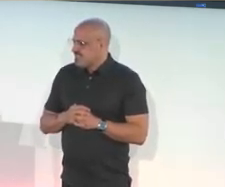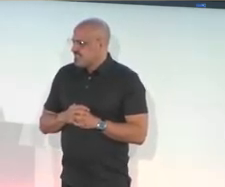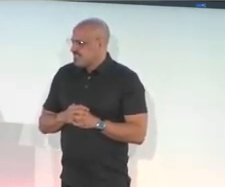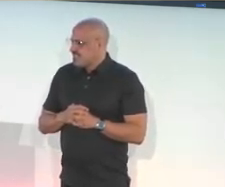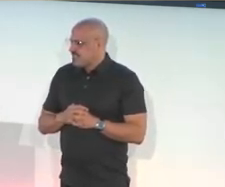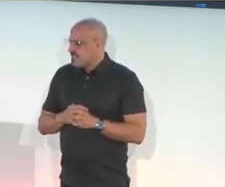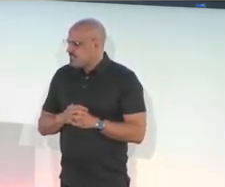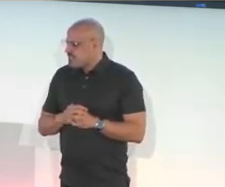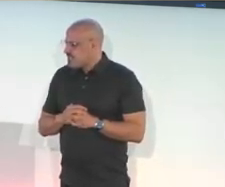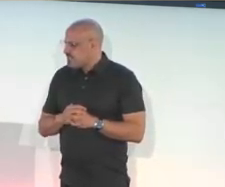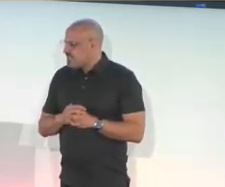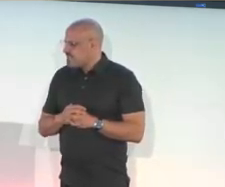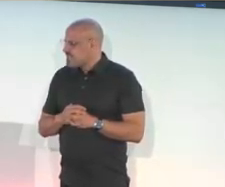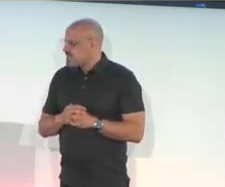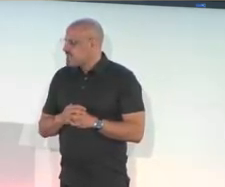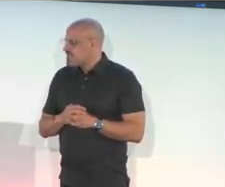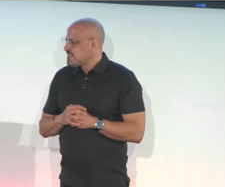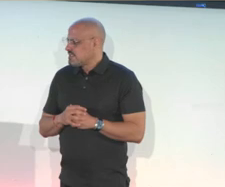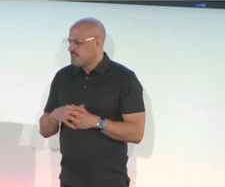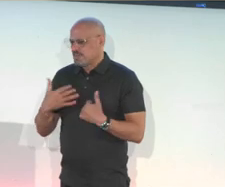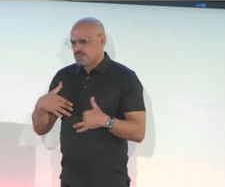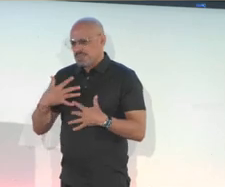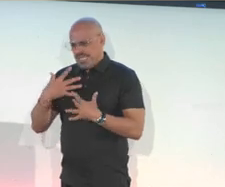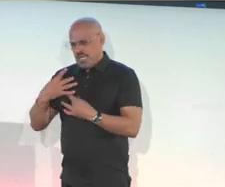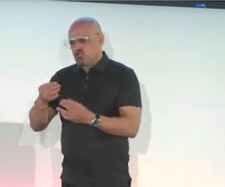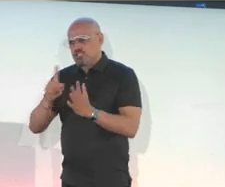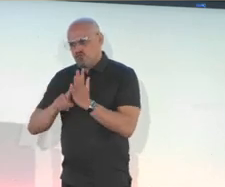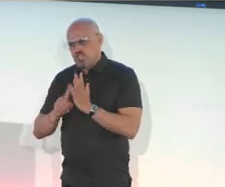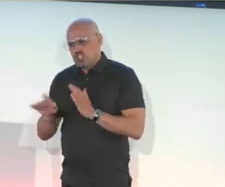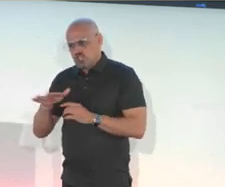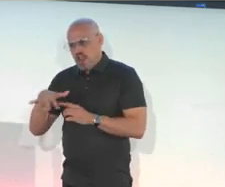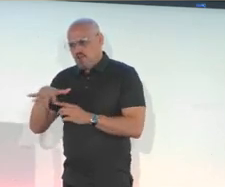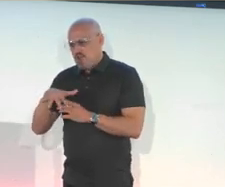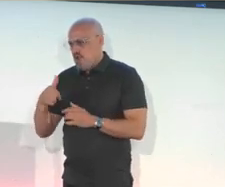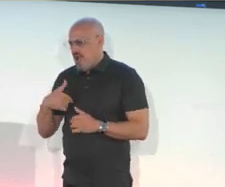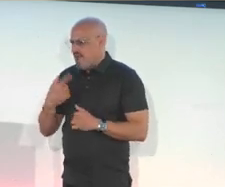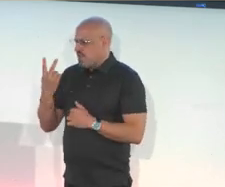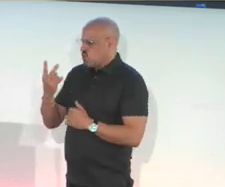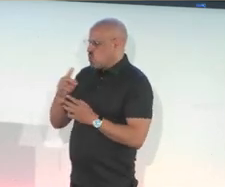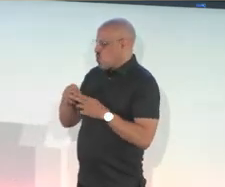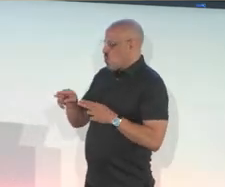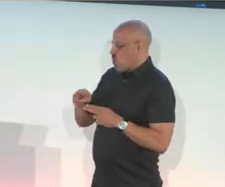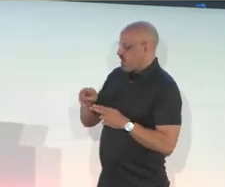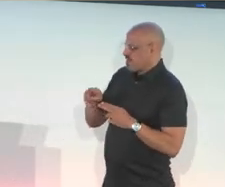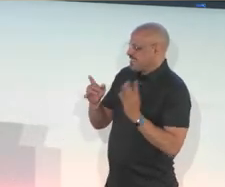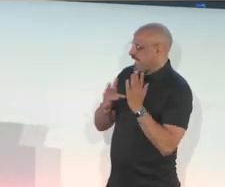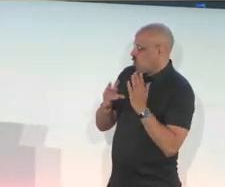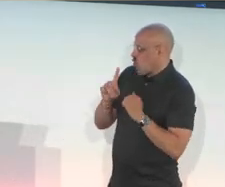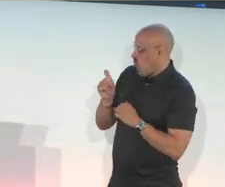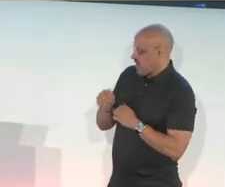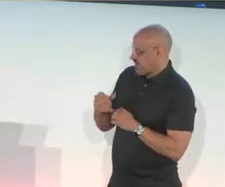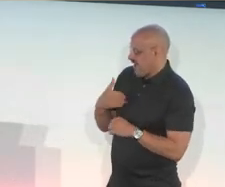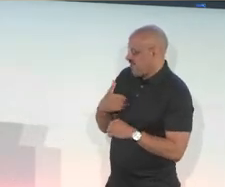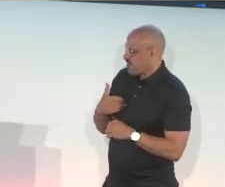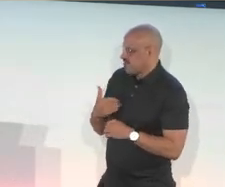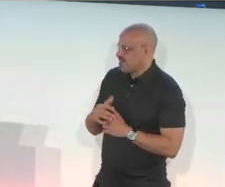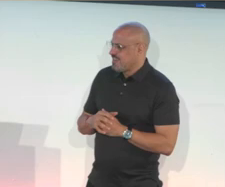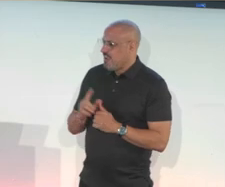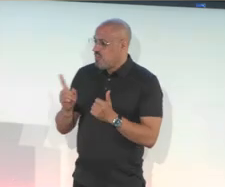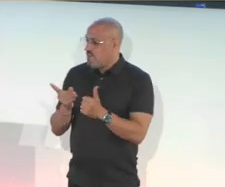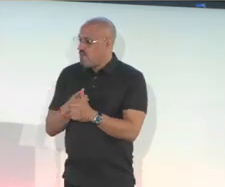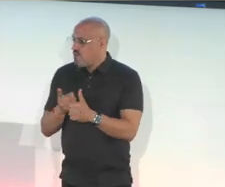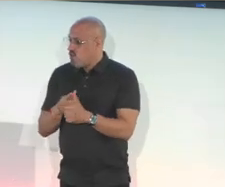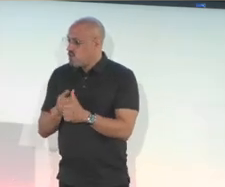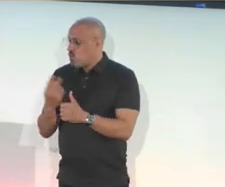Thanks. Yeah, this is a super interesting research area. I had like two quick, more technical questions. Like, first one is